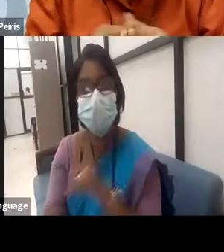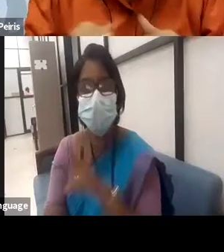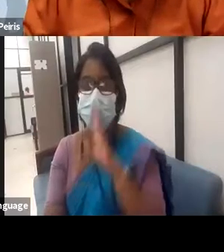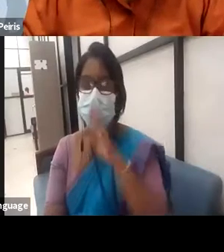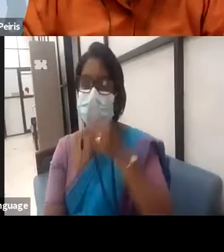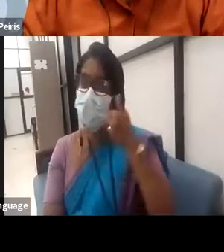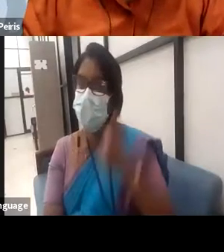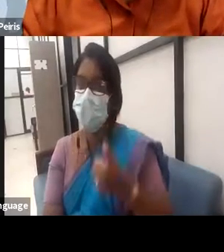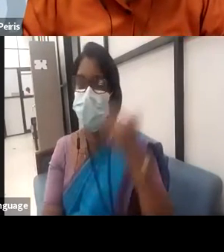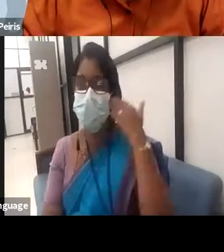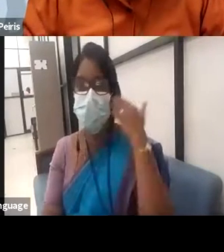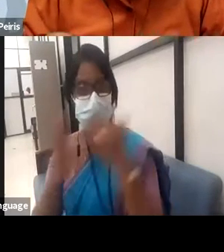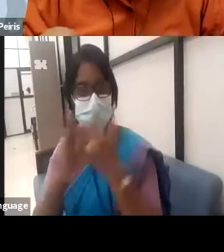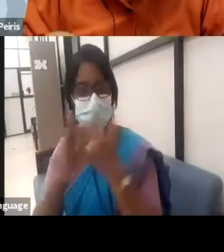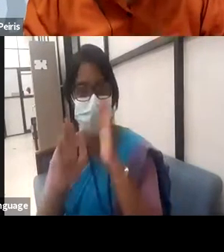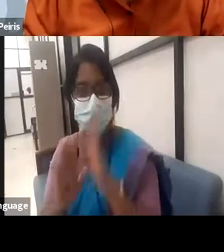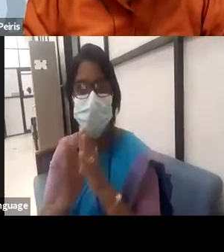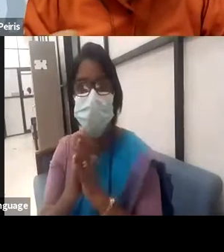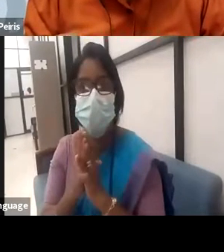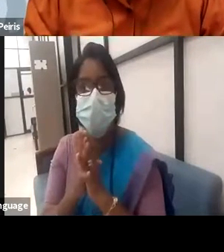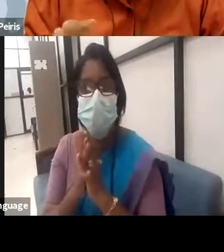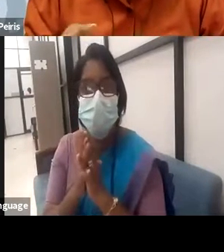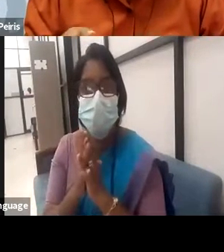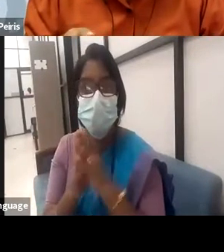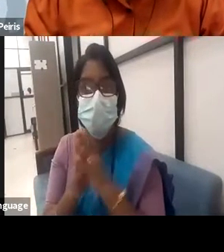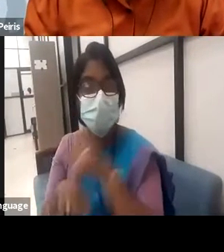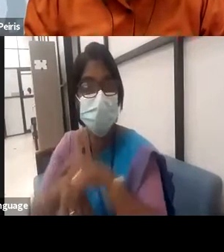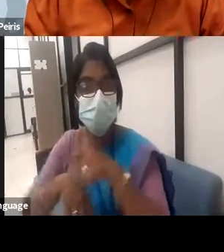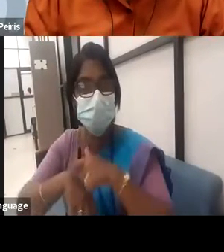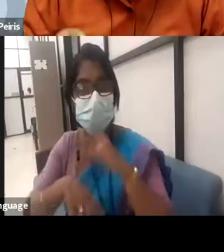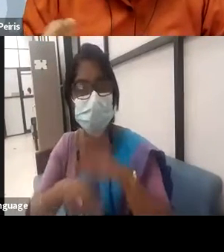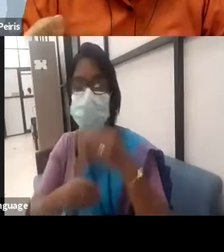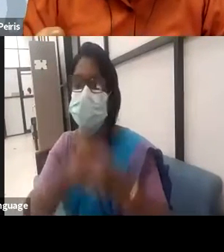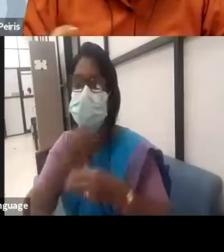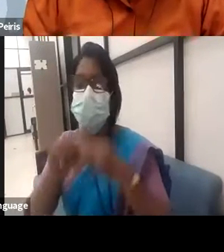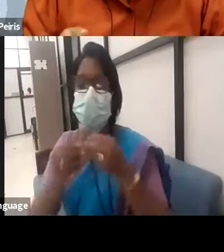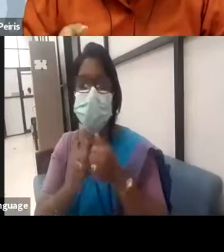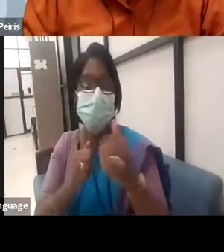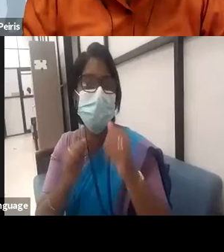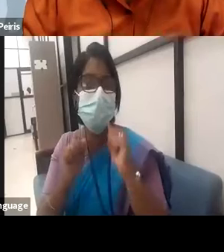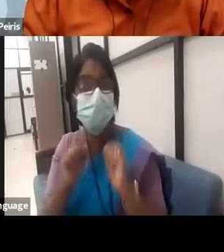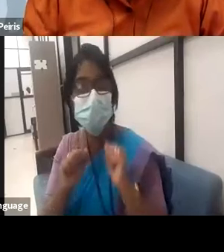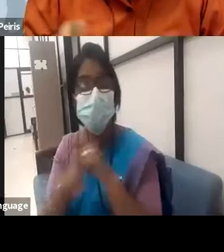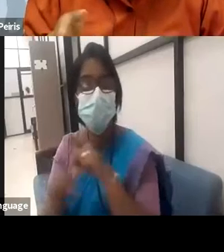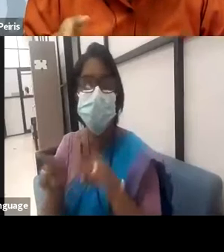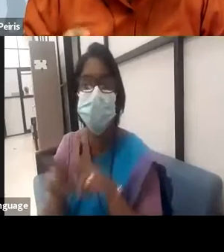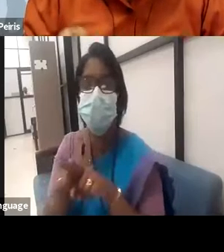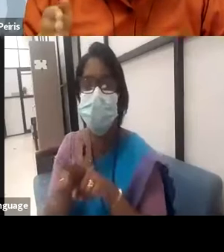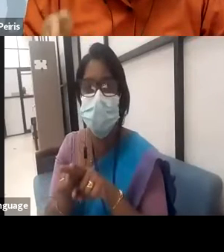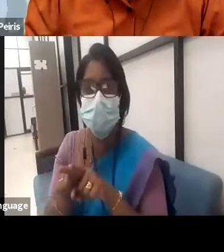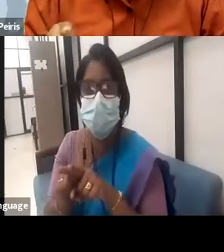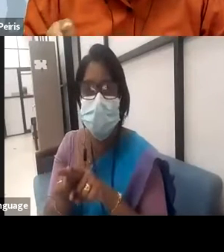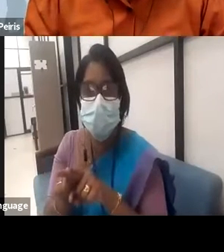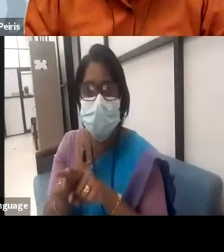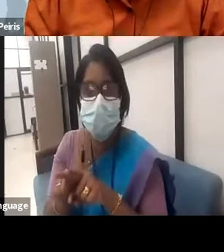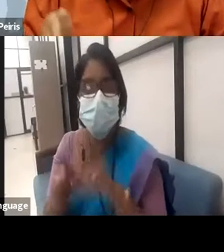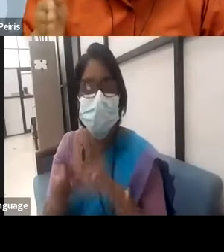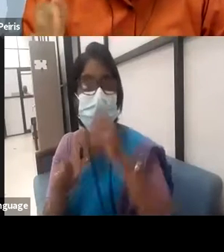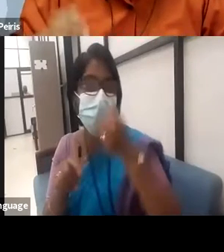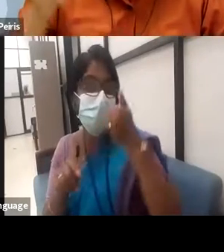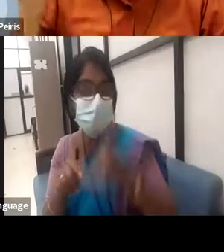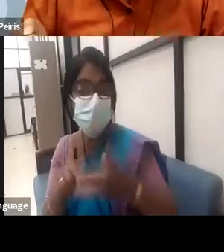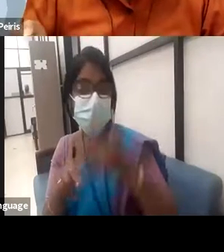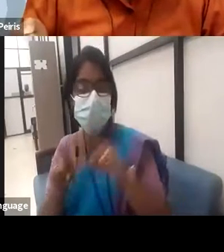business do at this moment to remain true to their values, true to their purpose, and really take